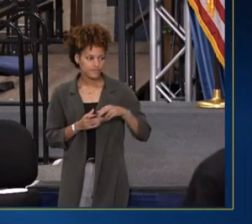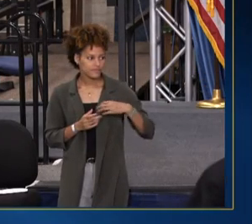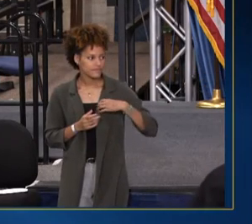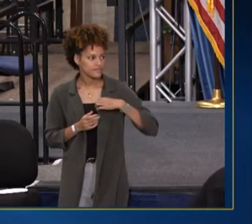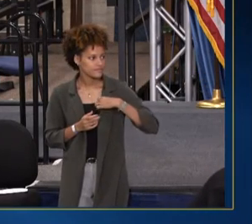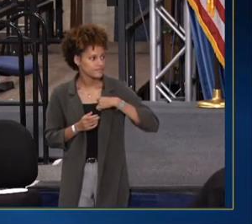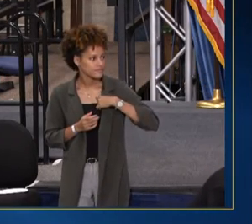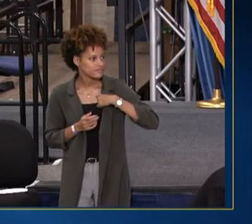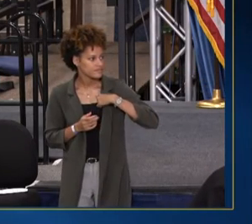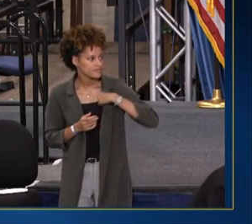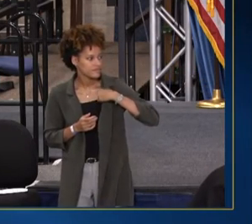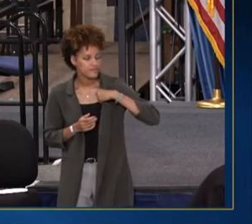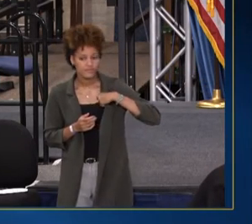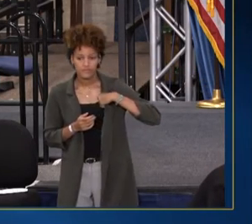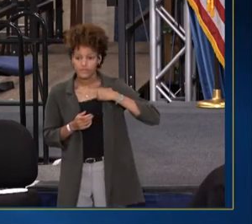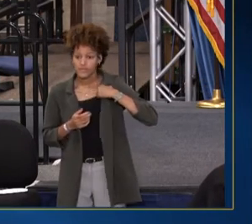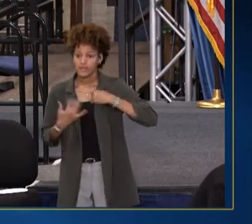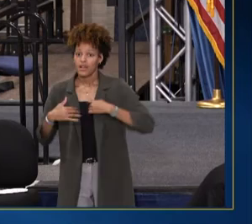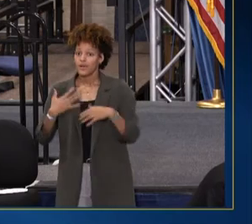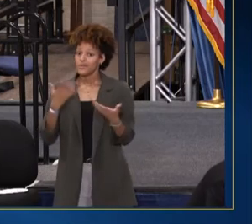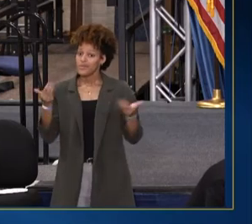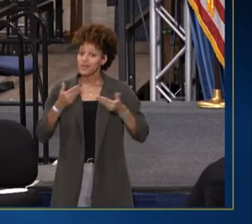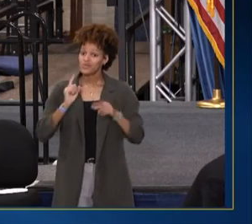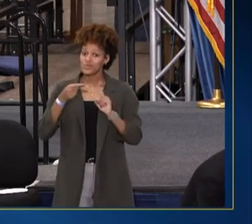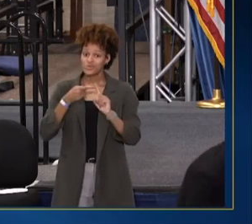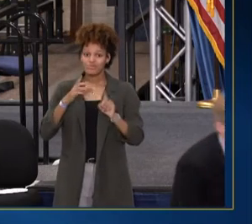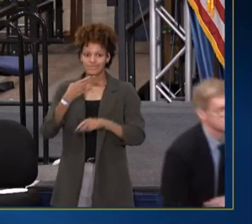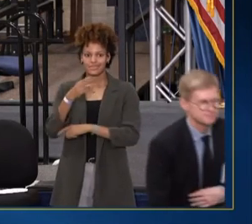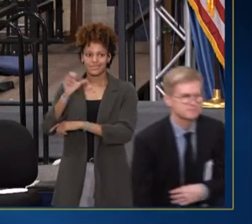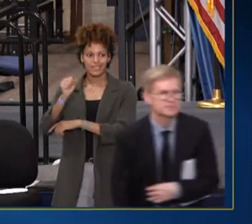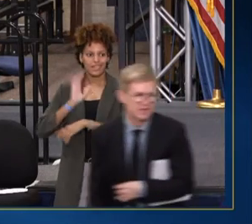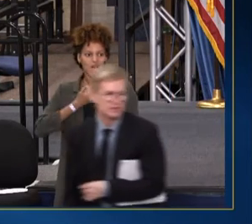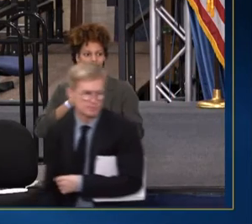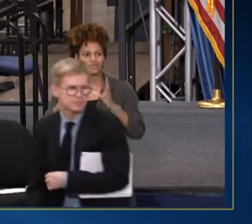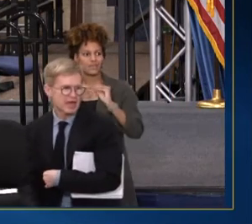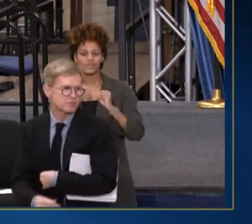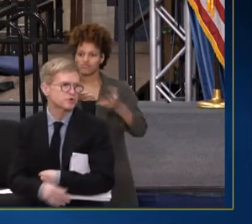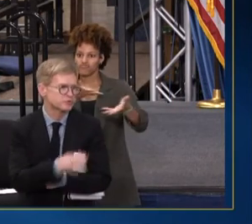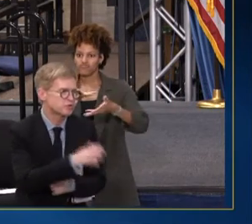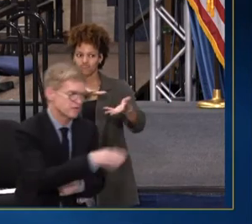Y'all, welcome to HHS where our summits are interactive.